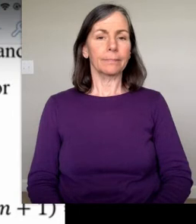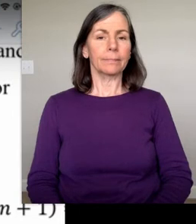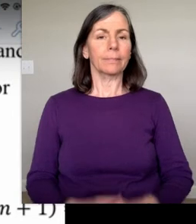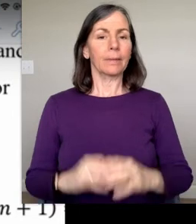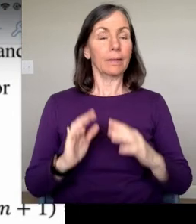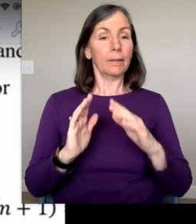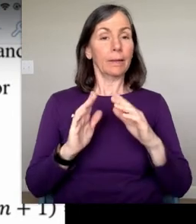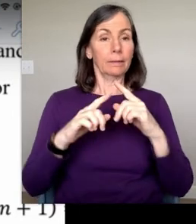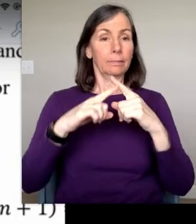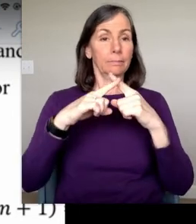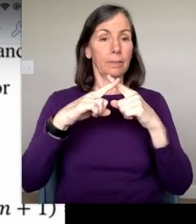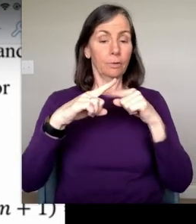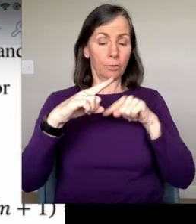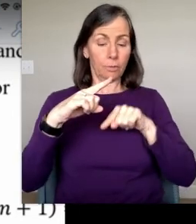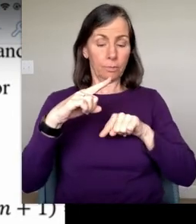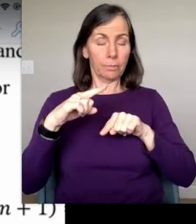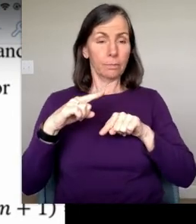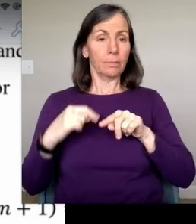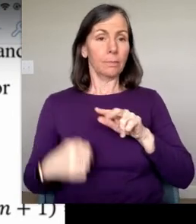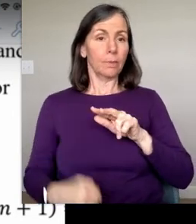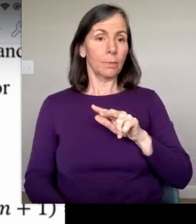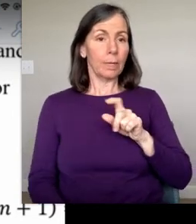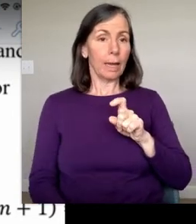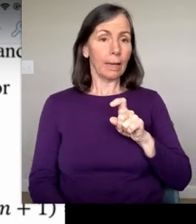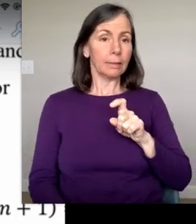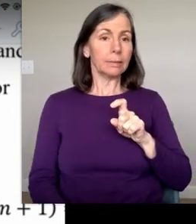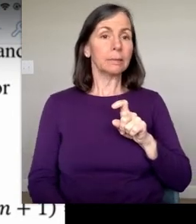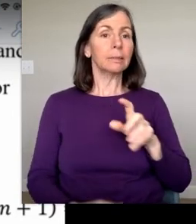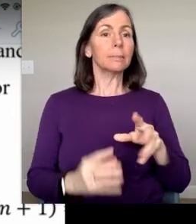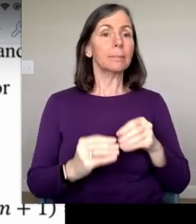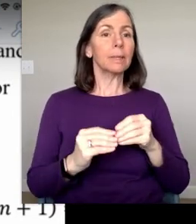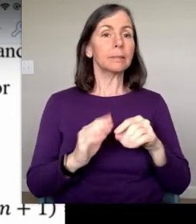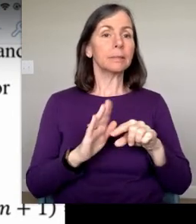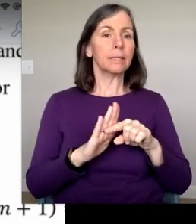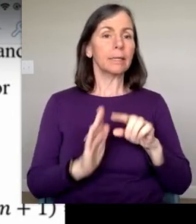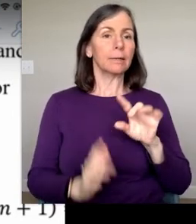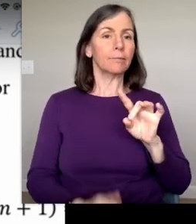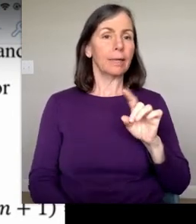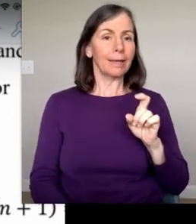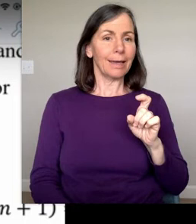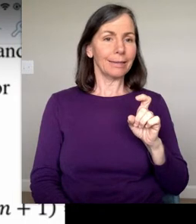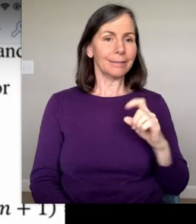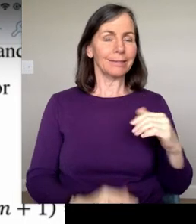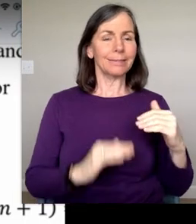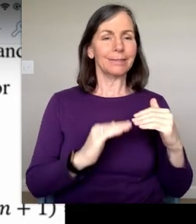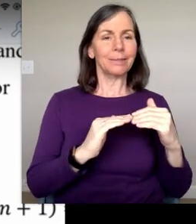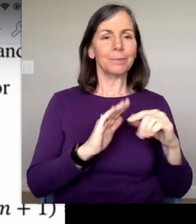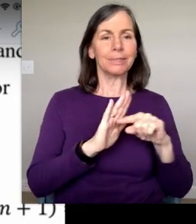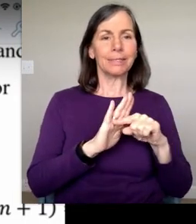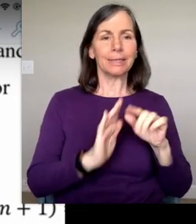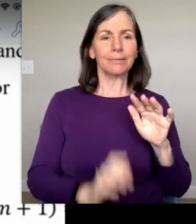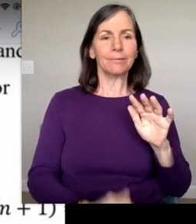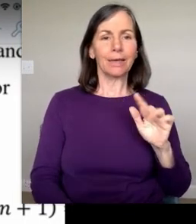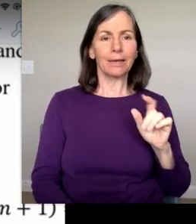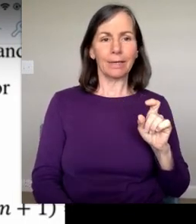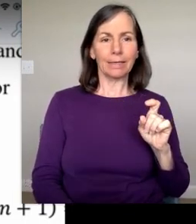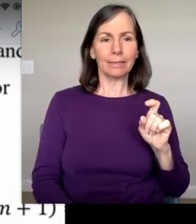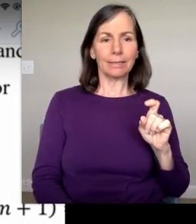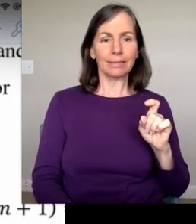3x plus negative 8x equals negative 5x.